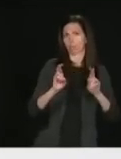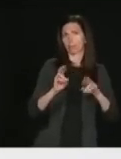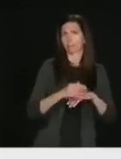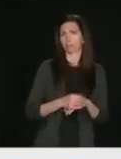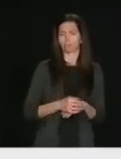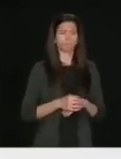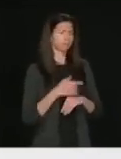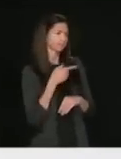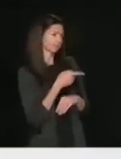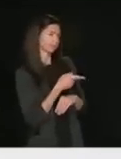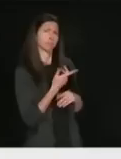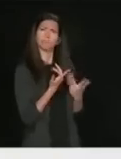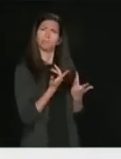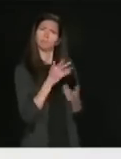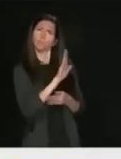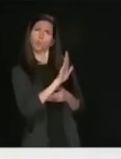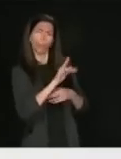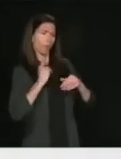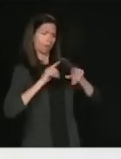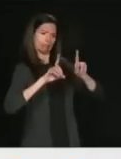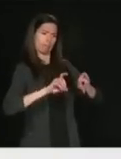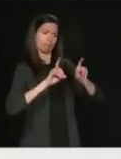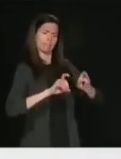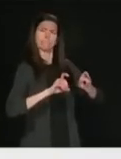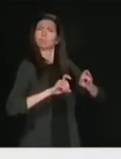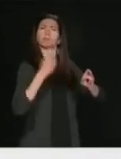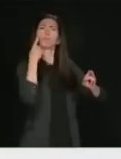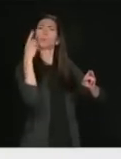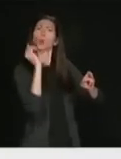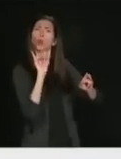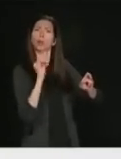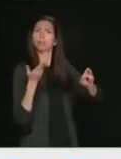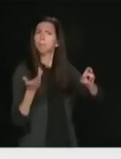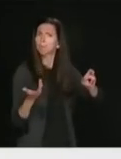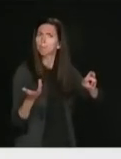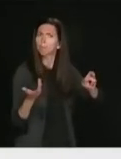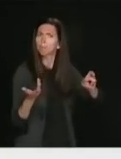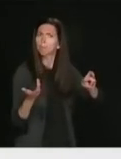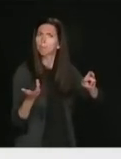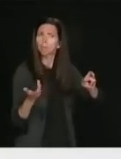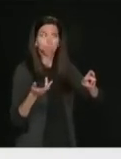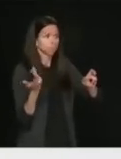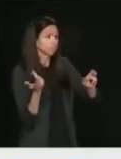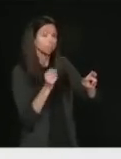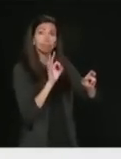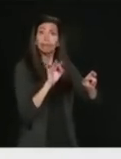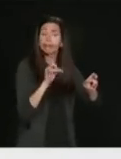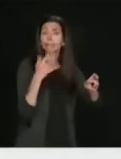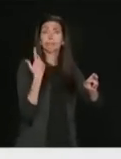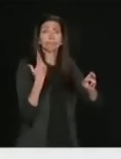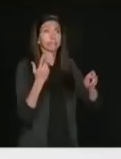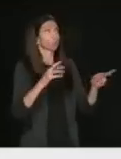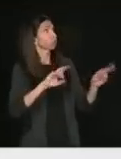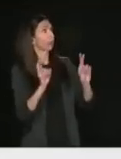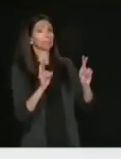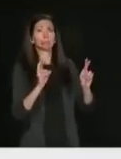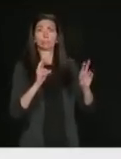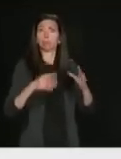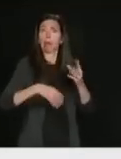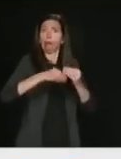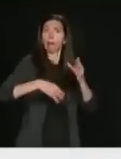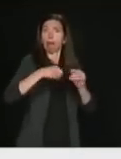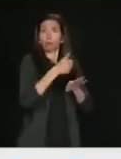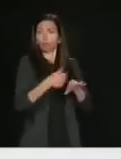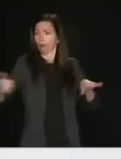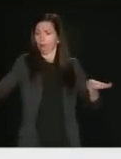want to see in terms of testing, in terms of tracing, I guess other things as well? What's it going to look like when we start allowing non-essential travel across the Canada-U.S. border? These